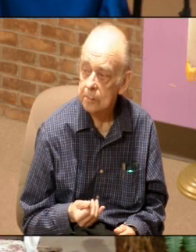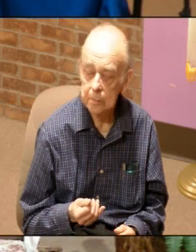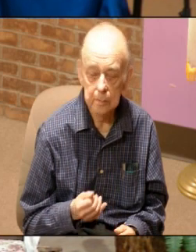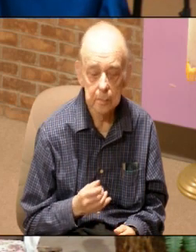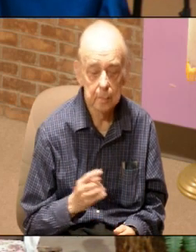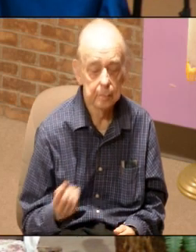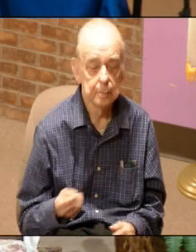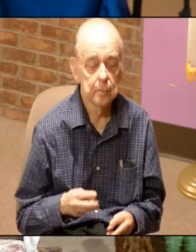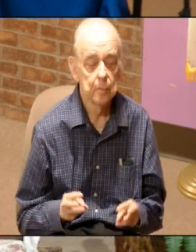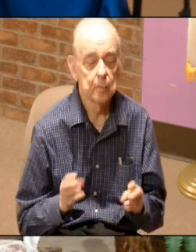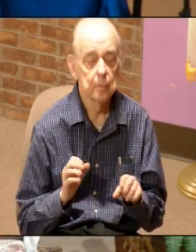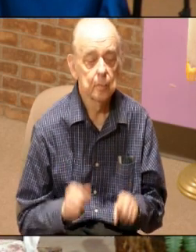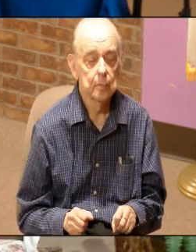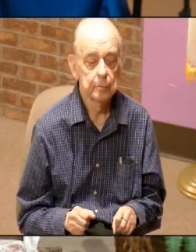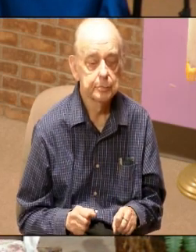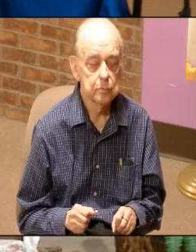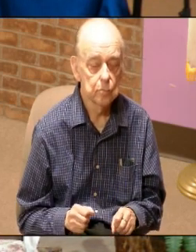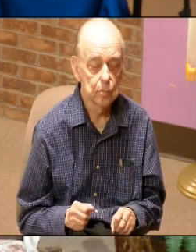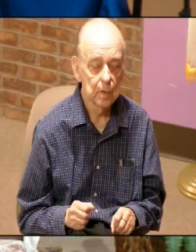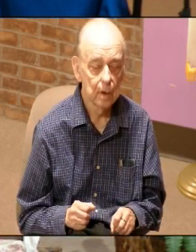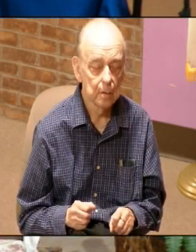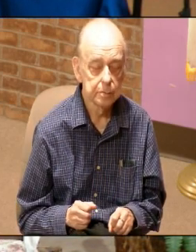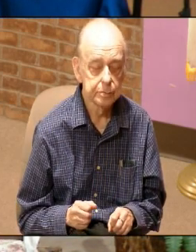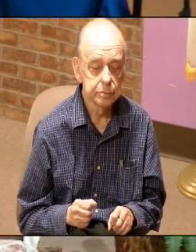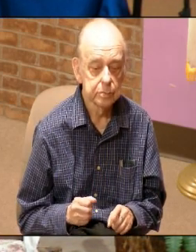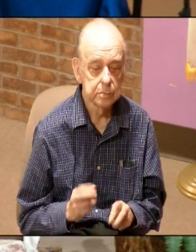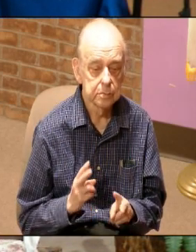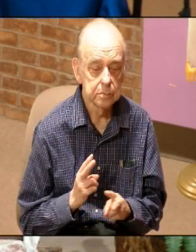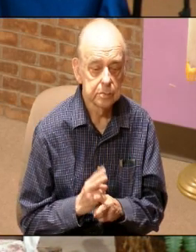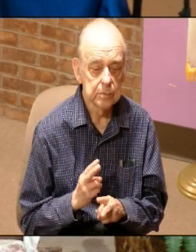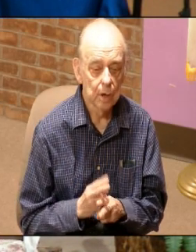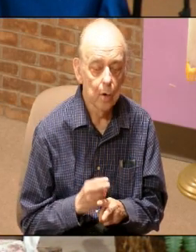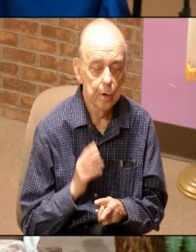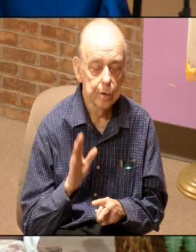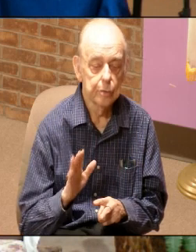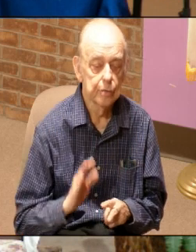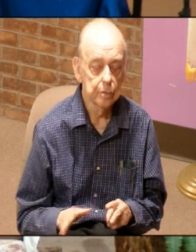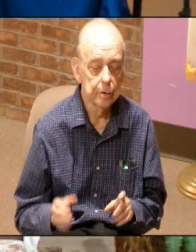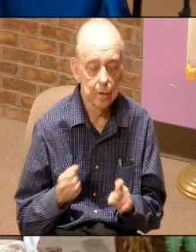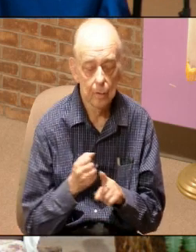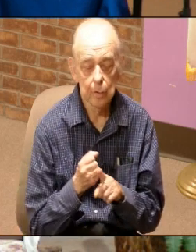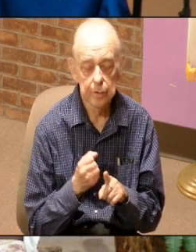the only way that you can really keep holding on to your children